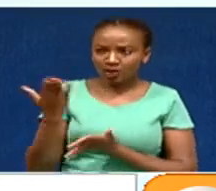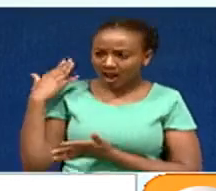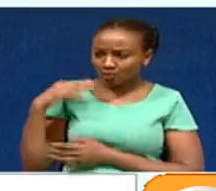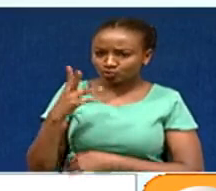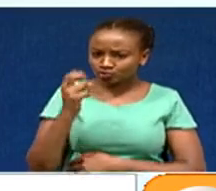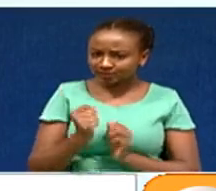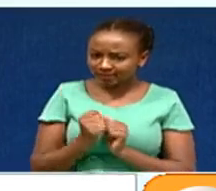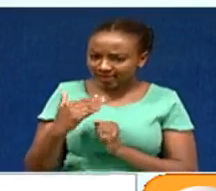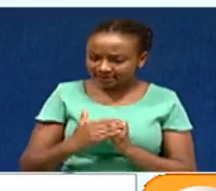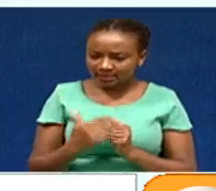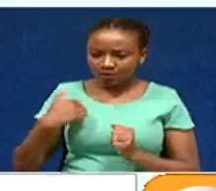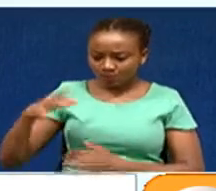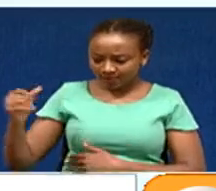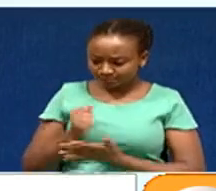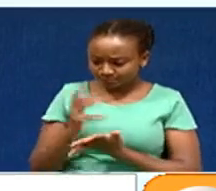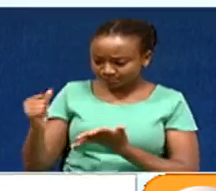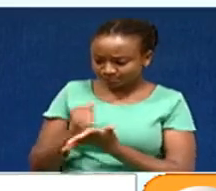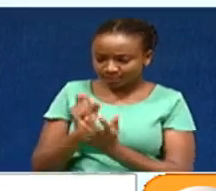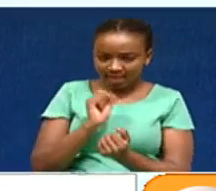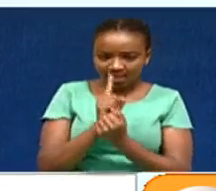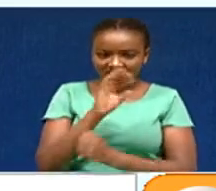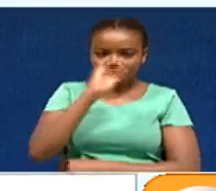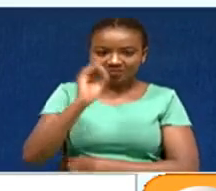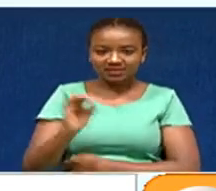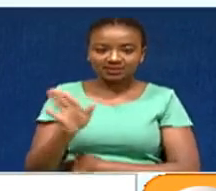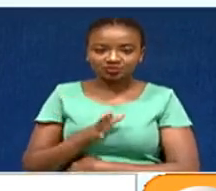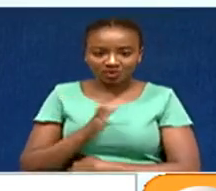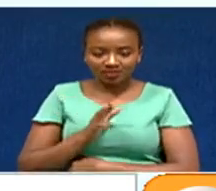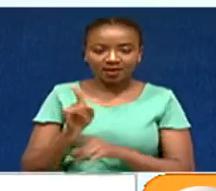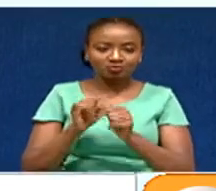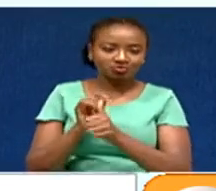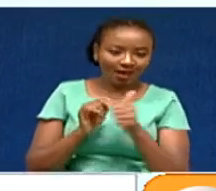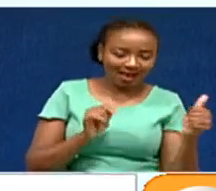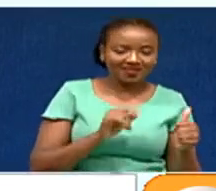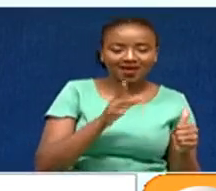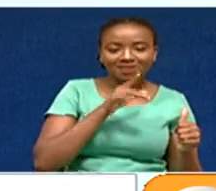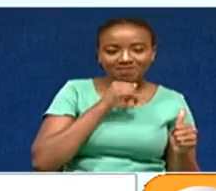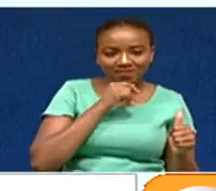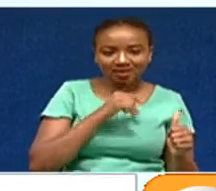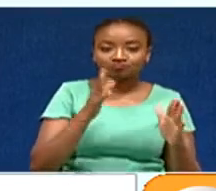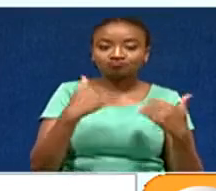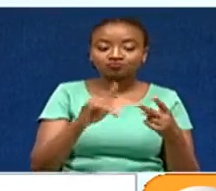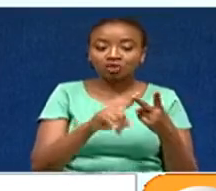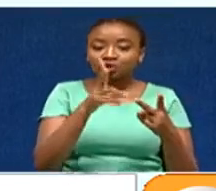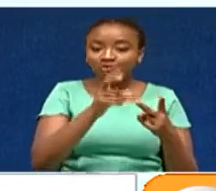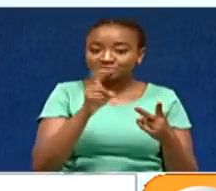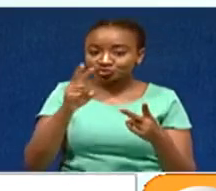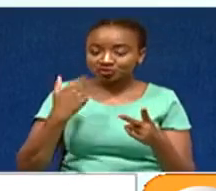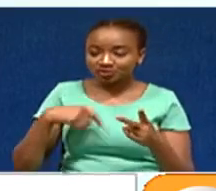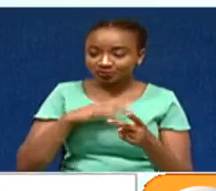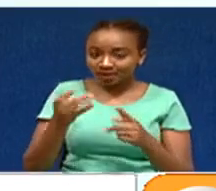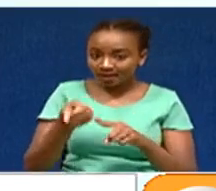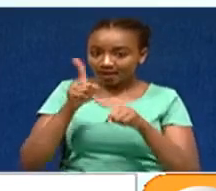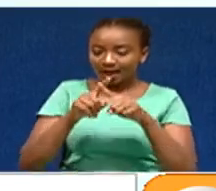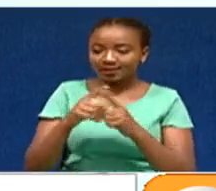2019, we recruited about 11% female and the rest male. 2020, it